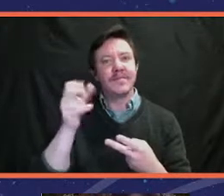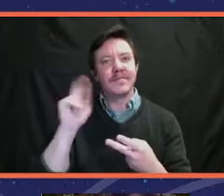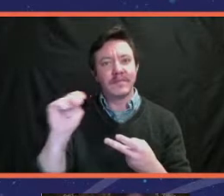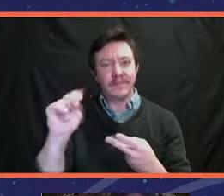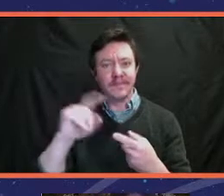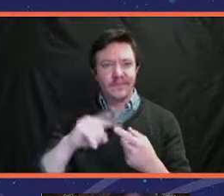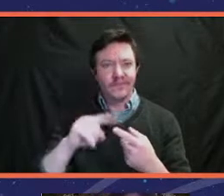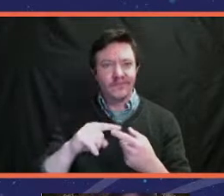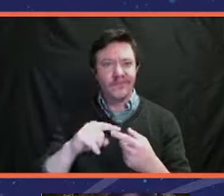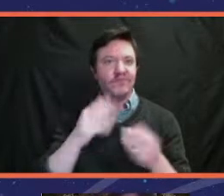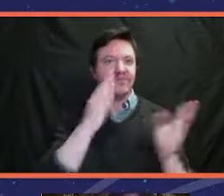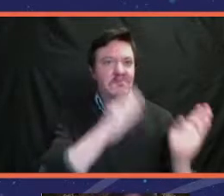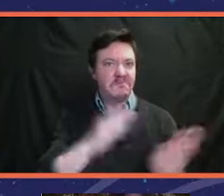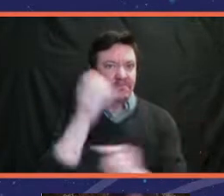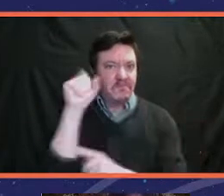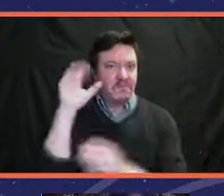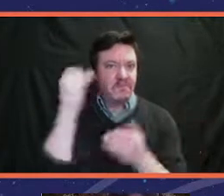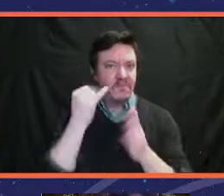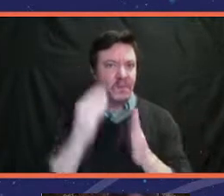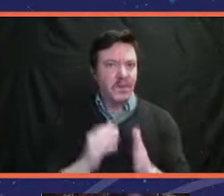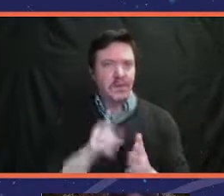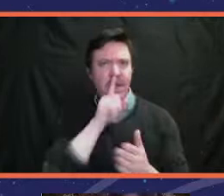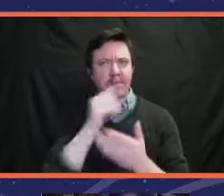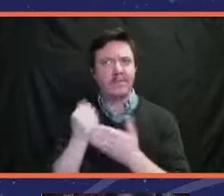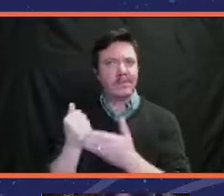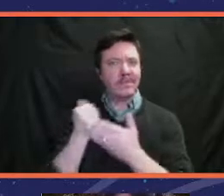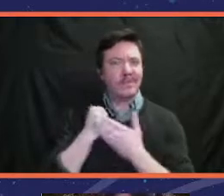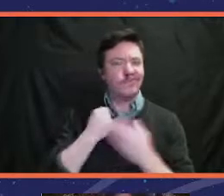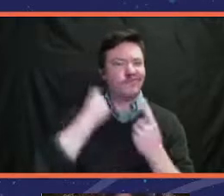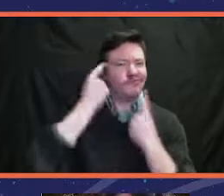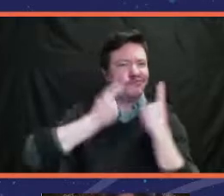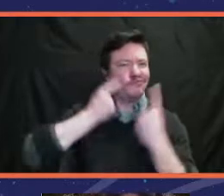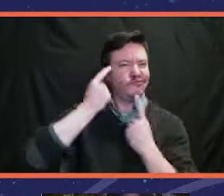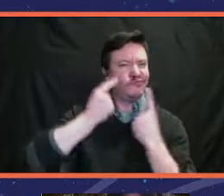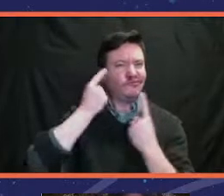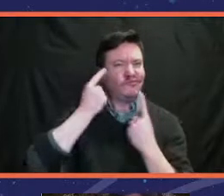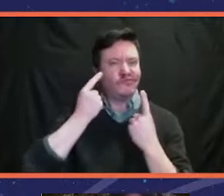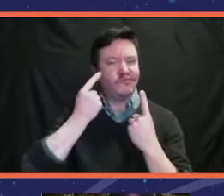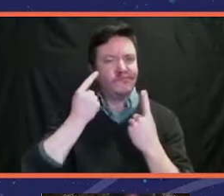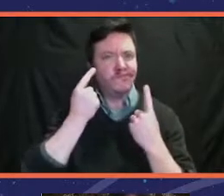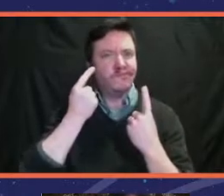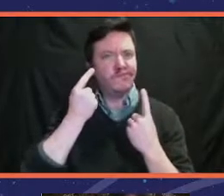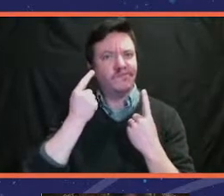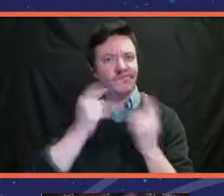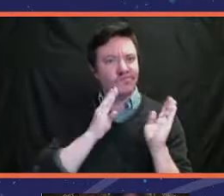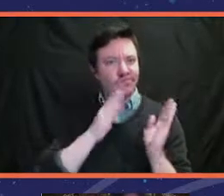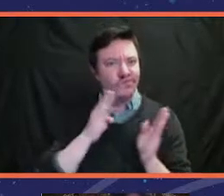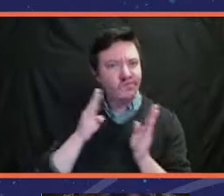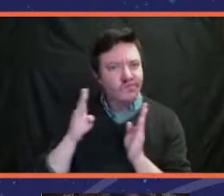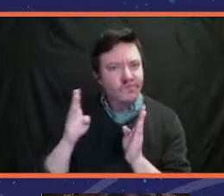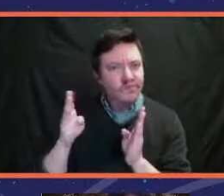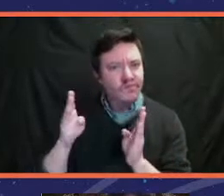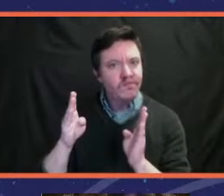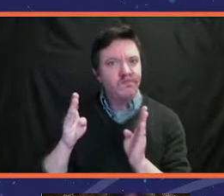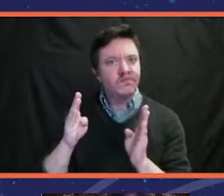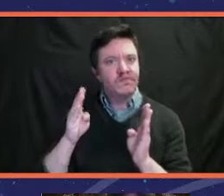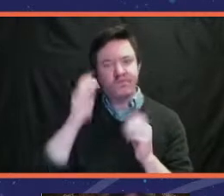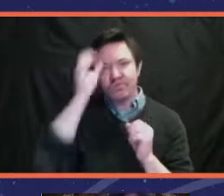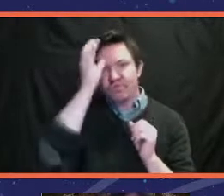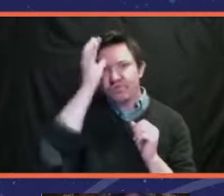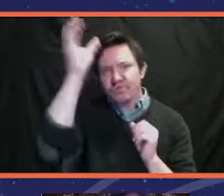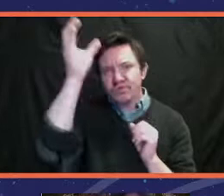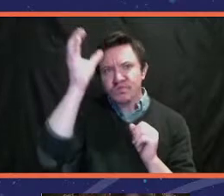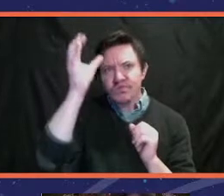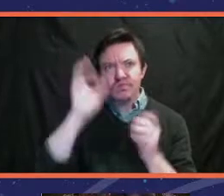and really helped think through with us the way that this piece actually comes out through the